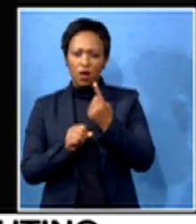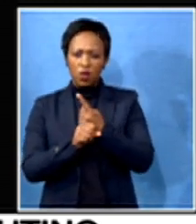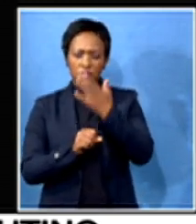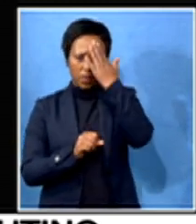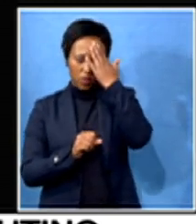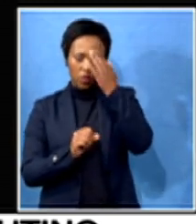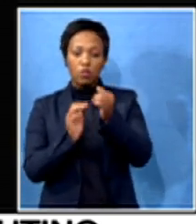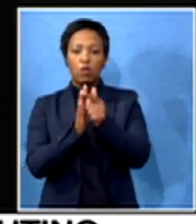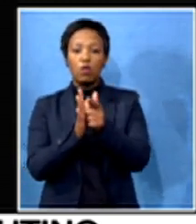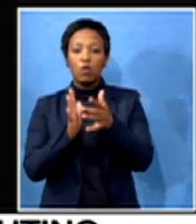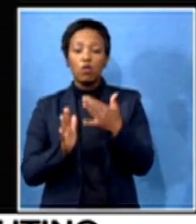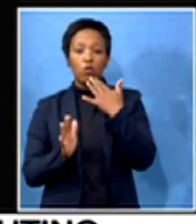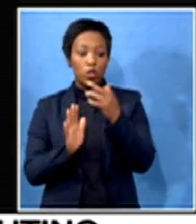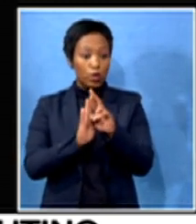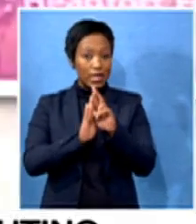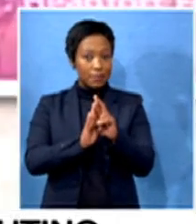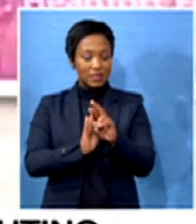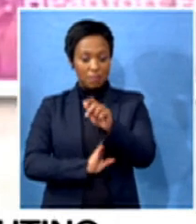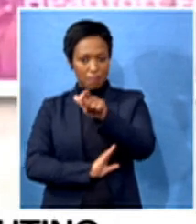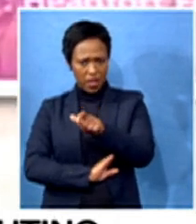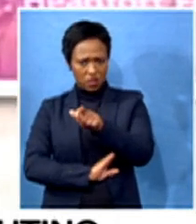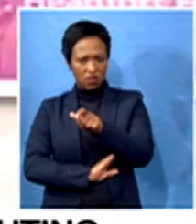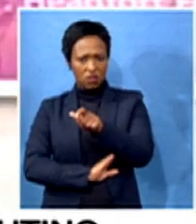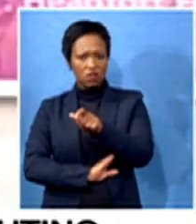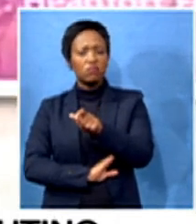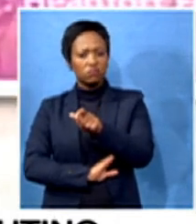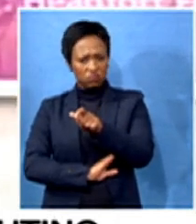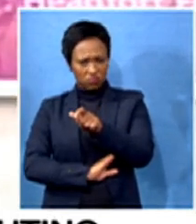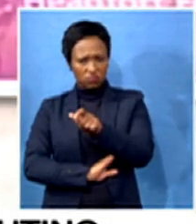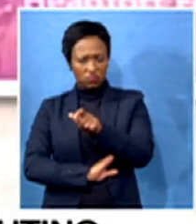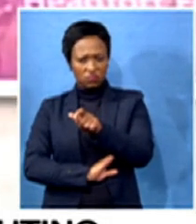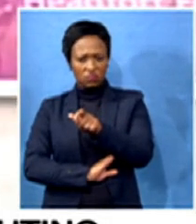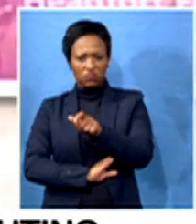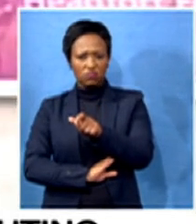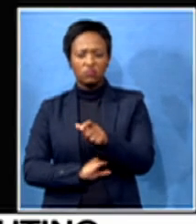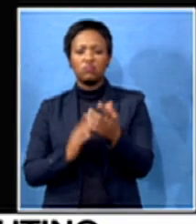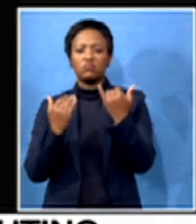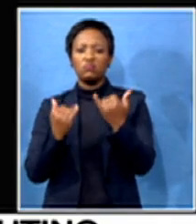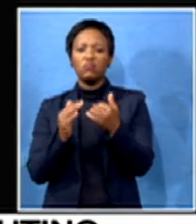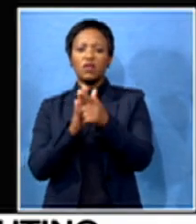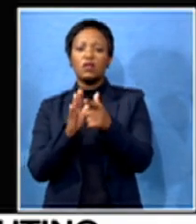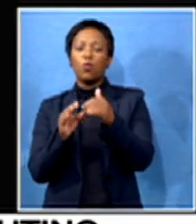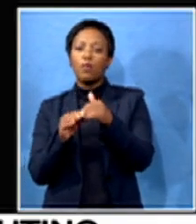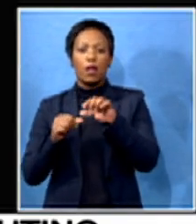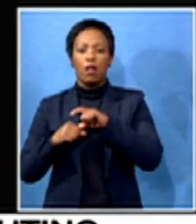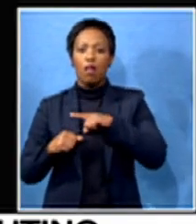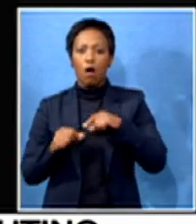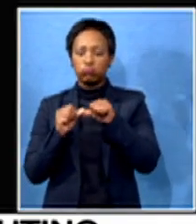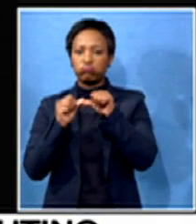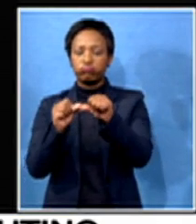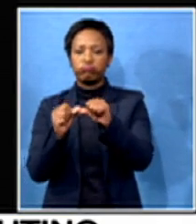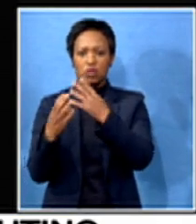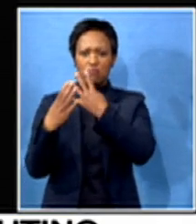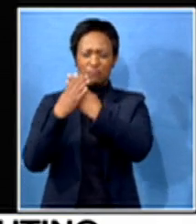lawyer that was representing these people, they would probably not spend as long as they're spending in prison. So I told